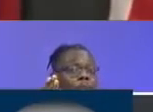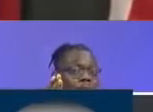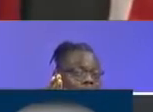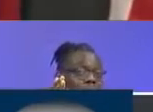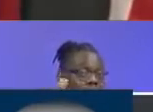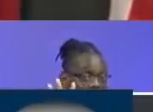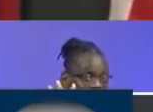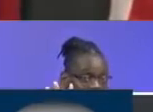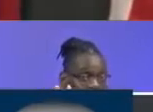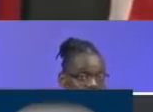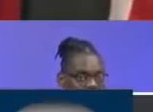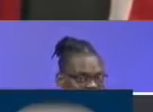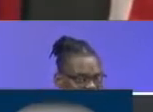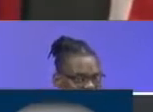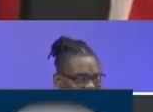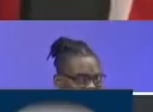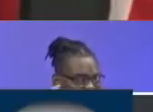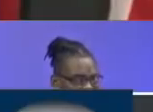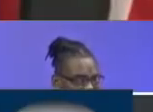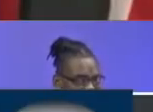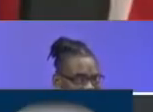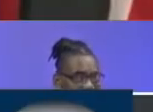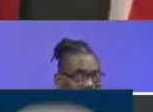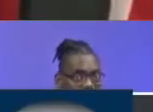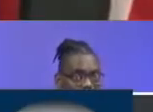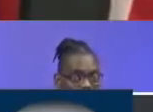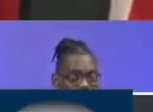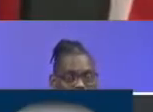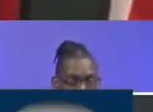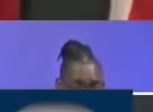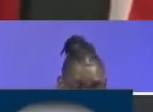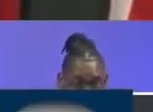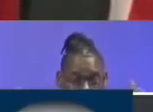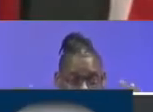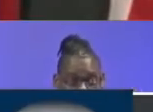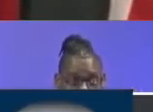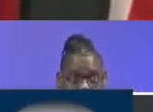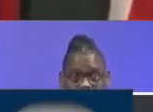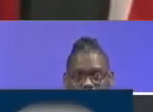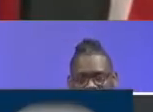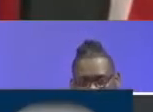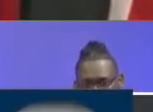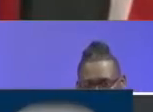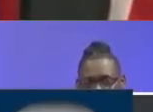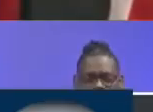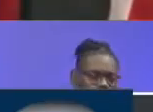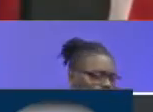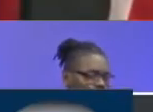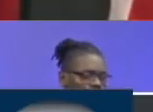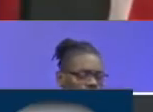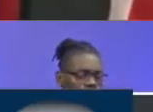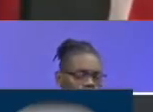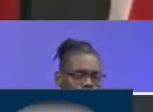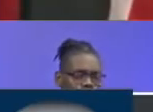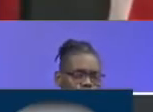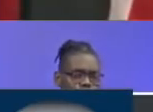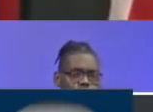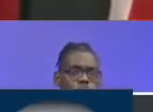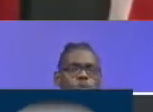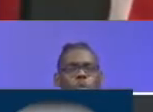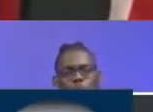and congregation and party perfects in the morning hours. We use the